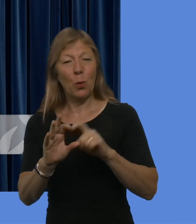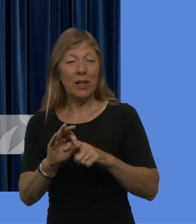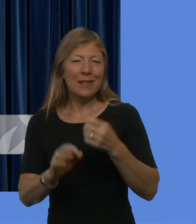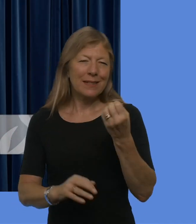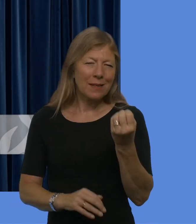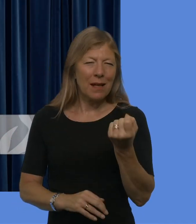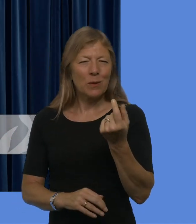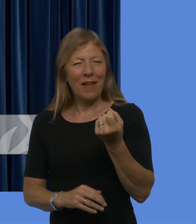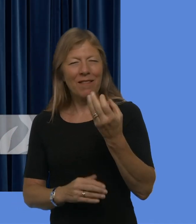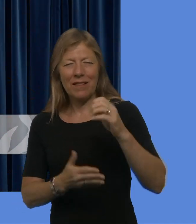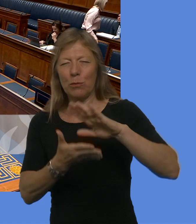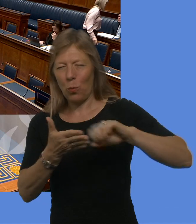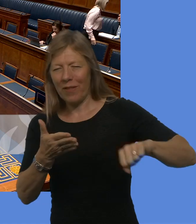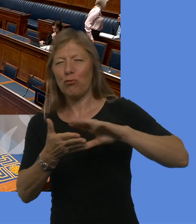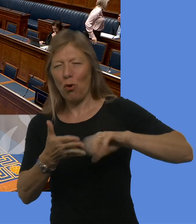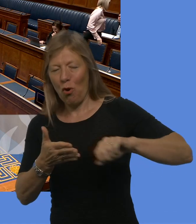call Sinead McLaughlin.